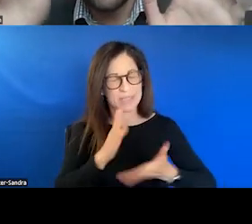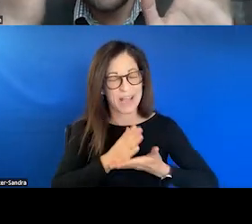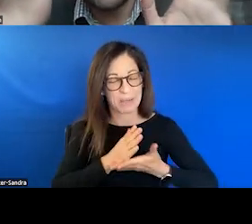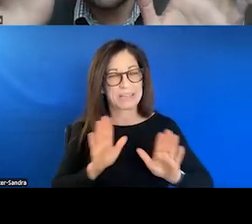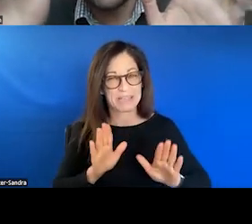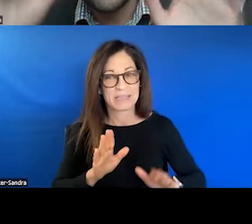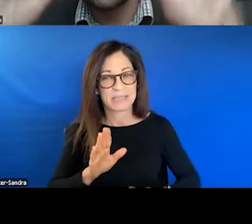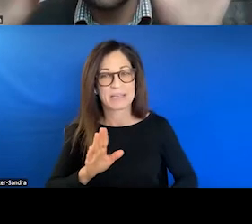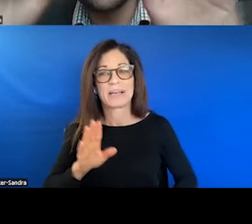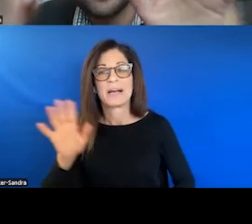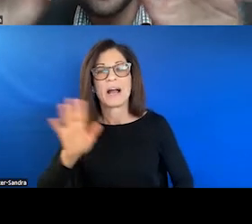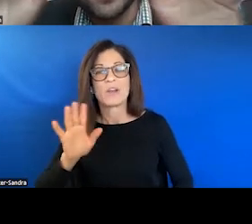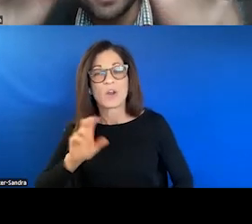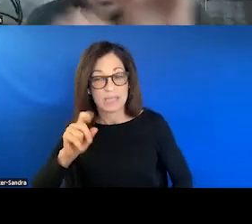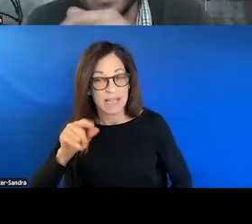The